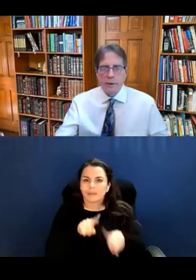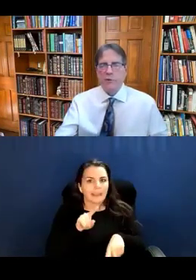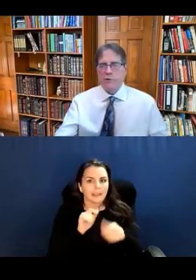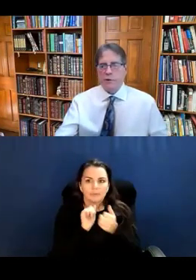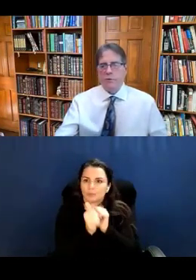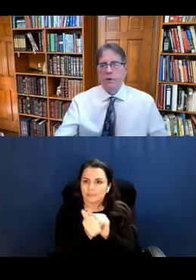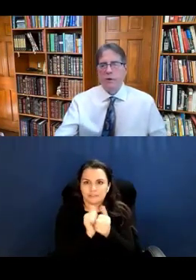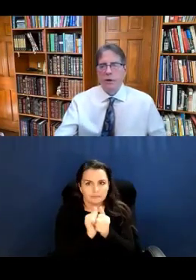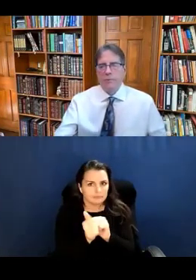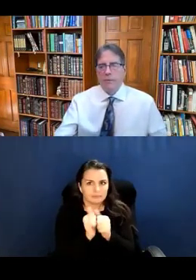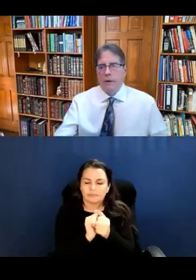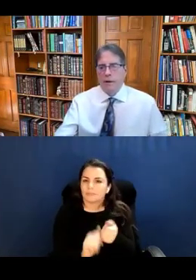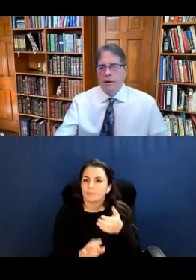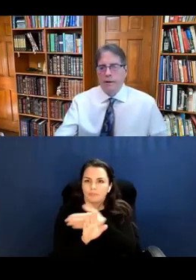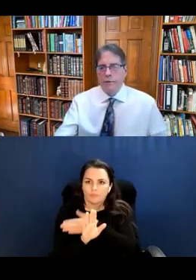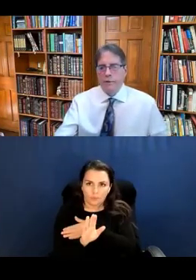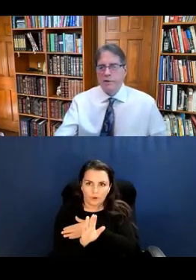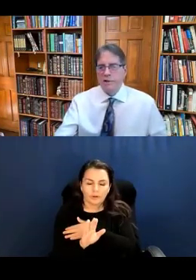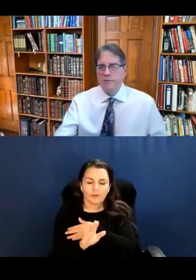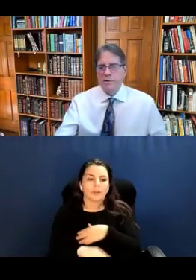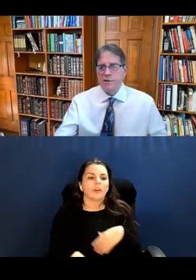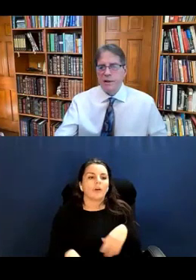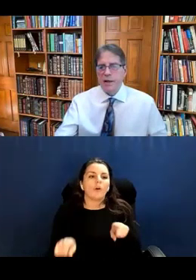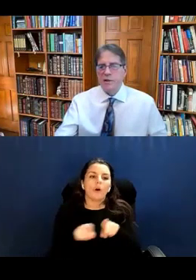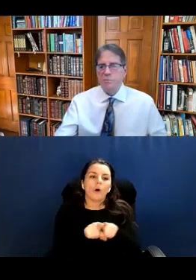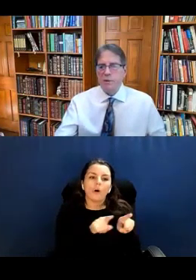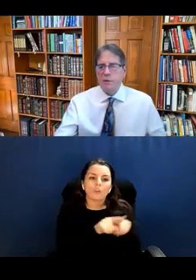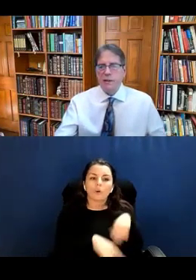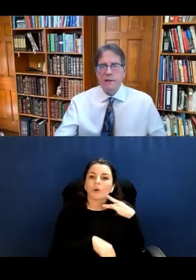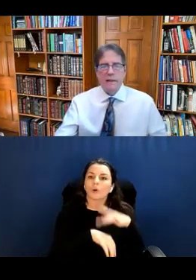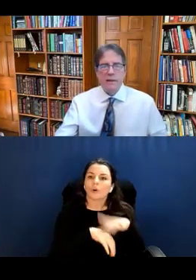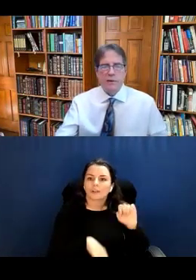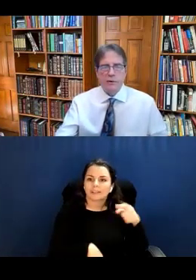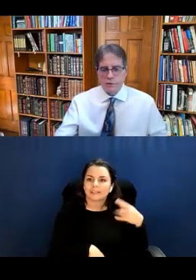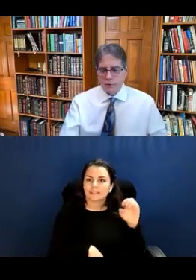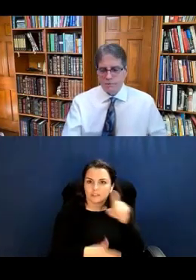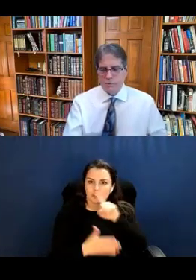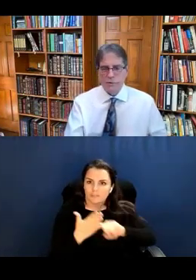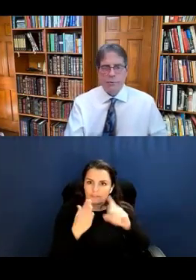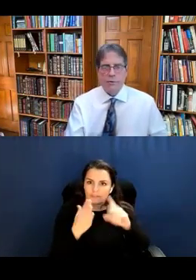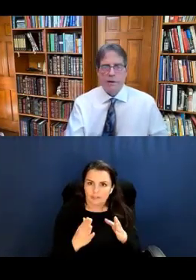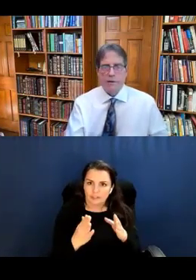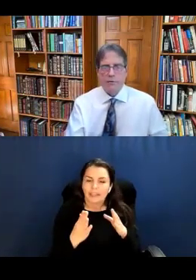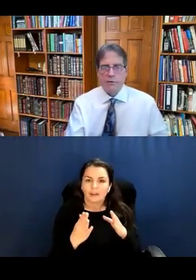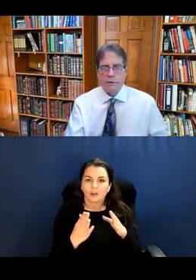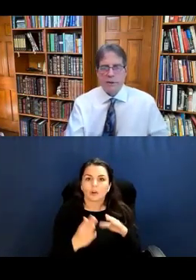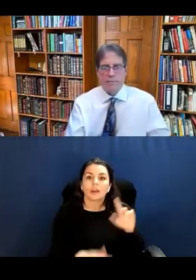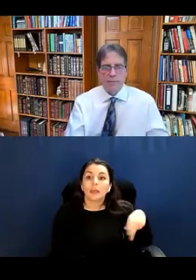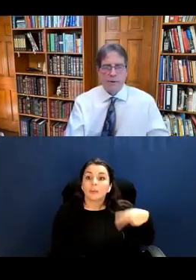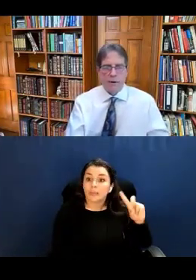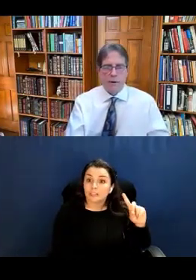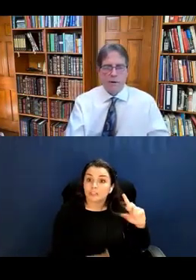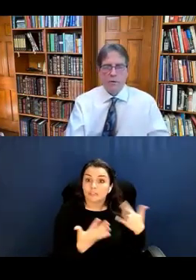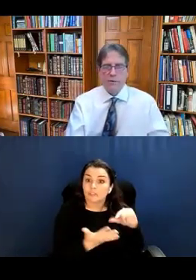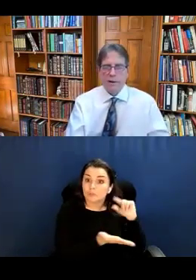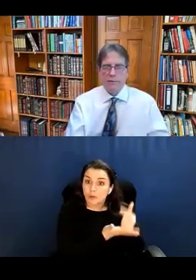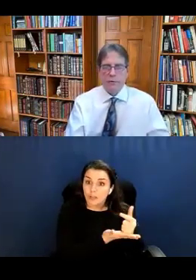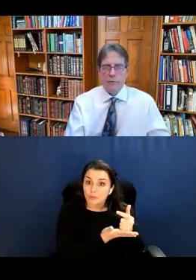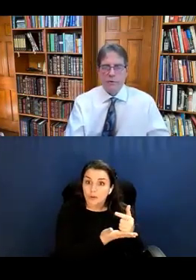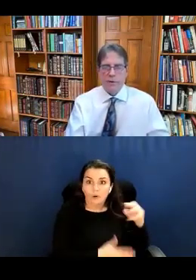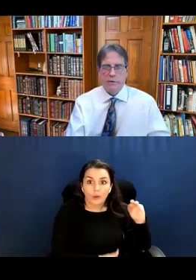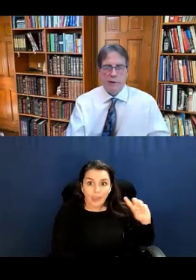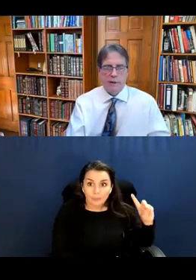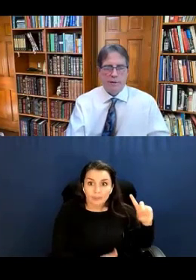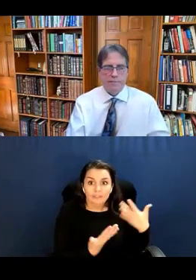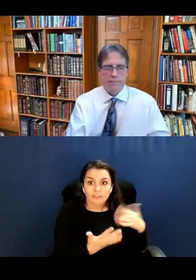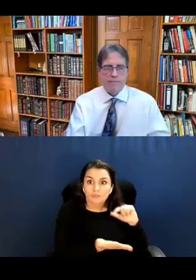grant, but also an early stage investigator has to be within 10 years of the terminal doctoral degree or the end of